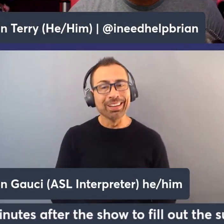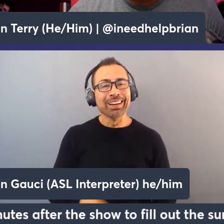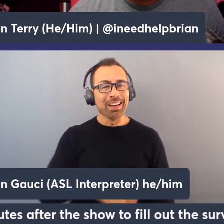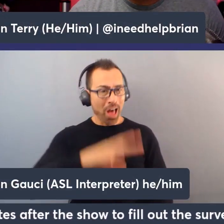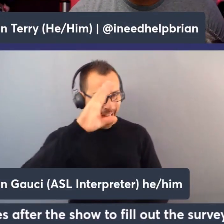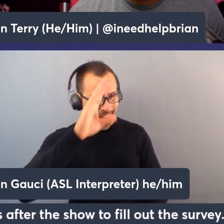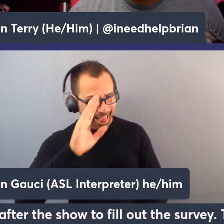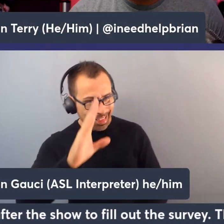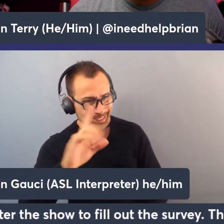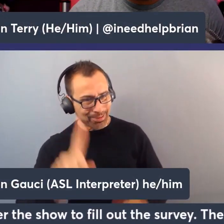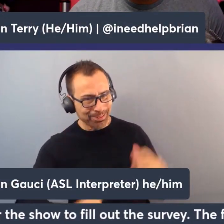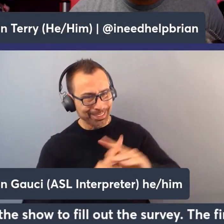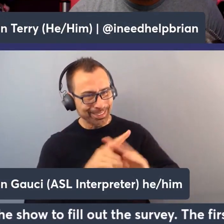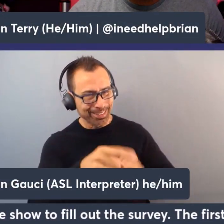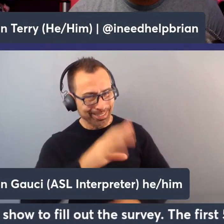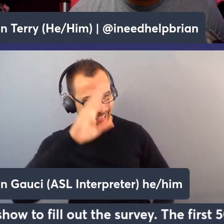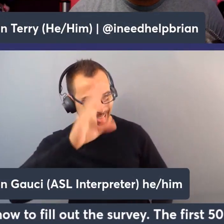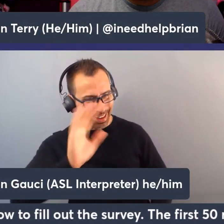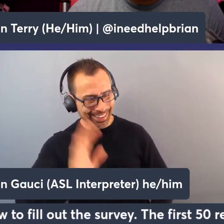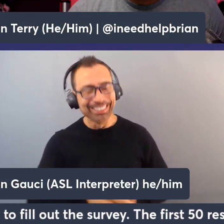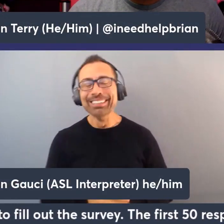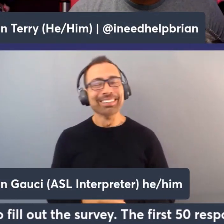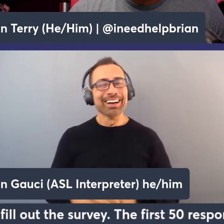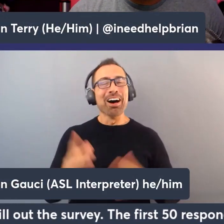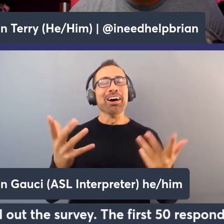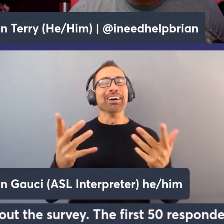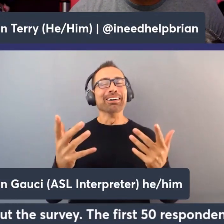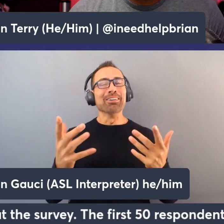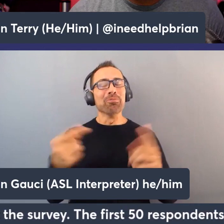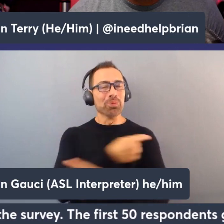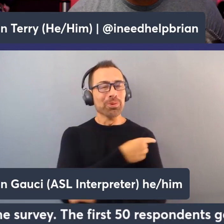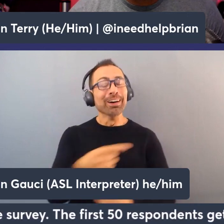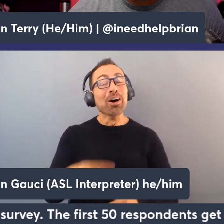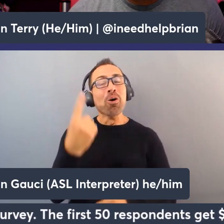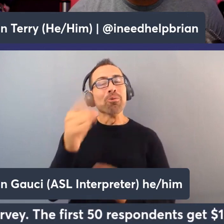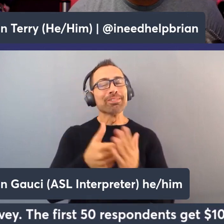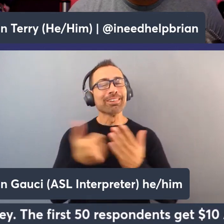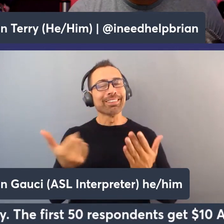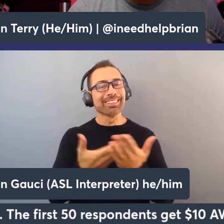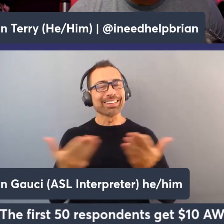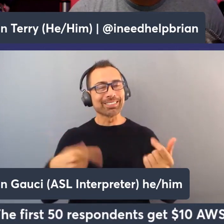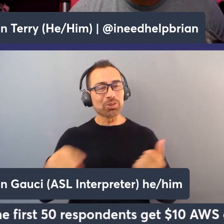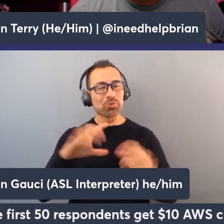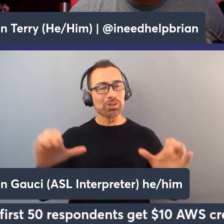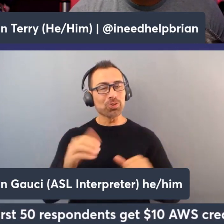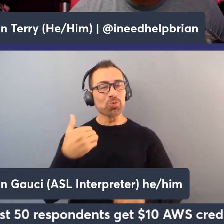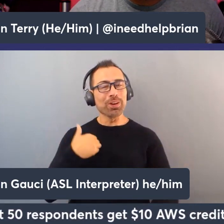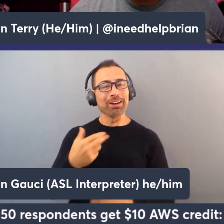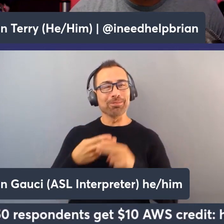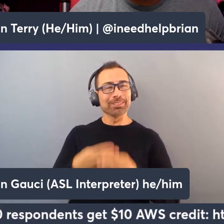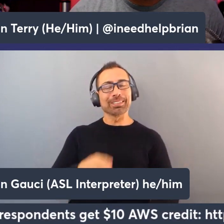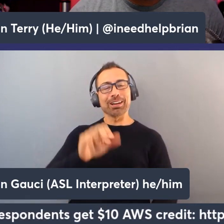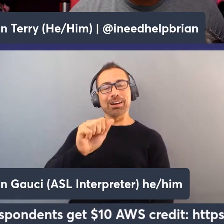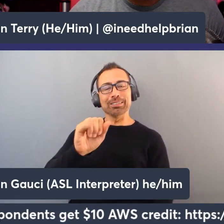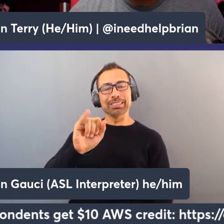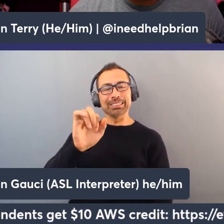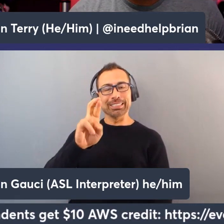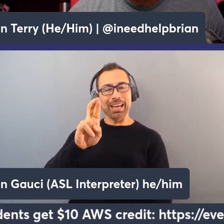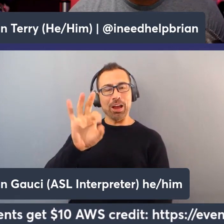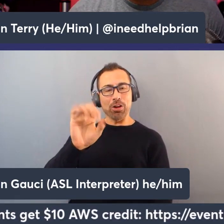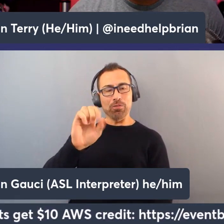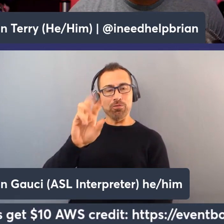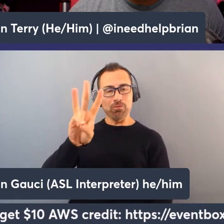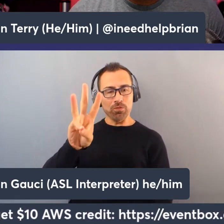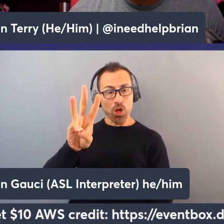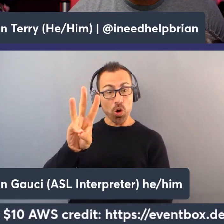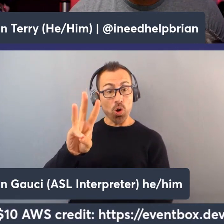Abhishek. One of the other things we did was we have an Airflow operator ready to go as well with EMR Serverless. So if